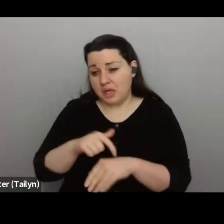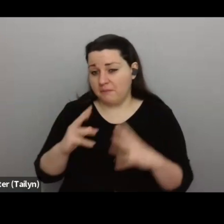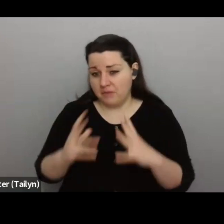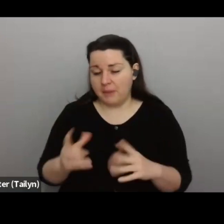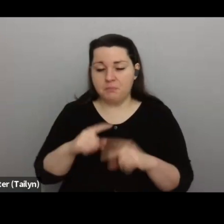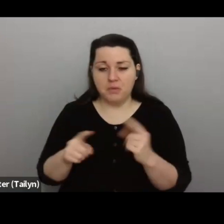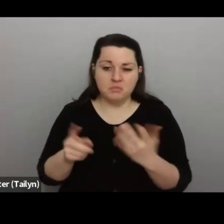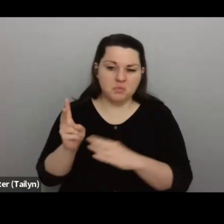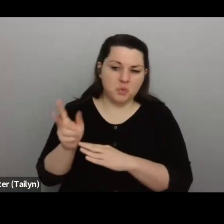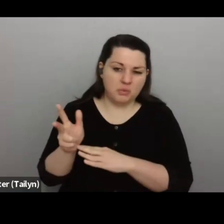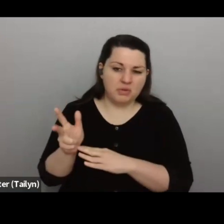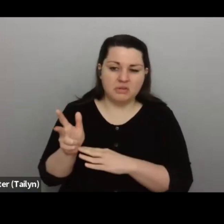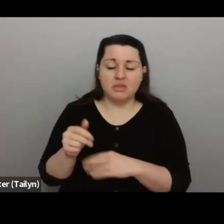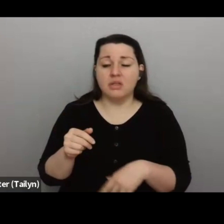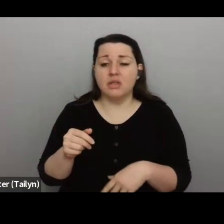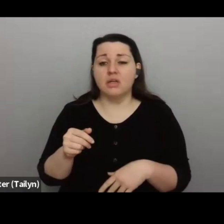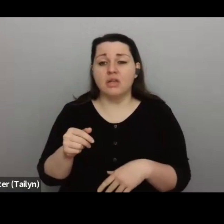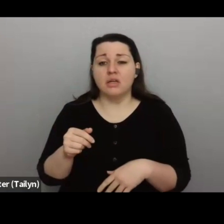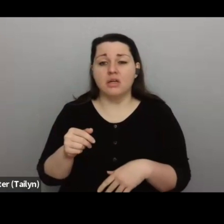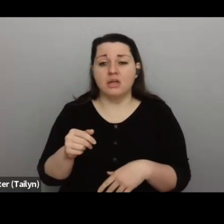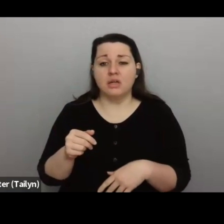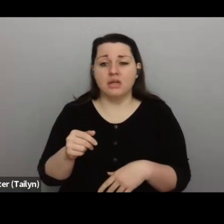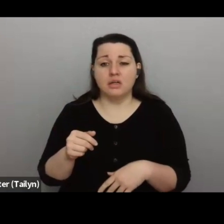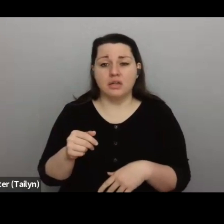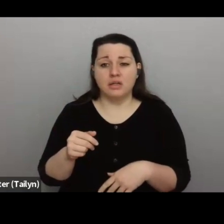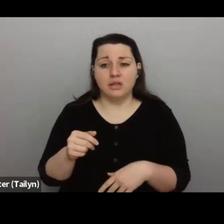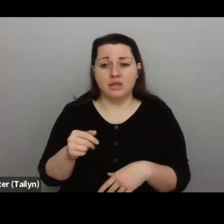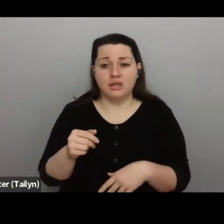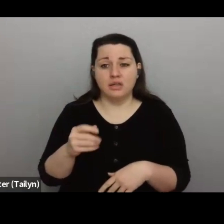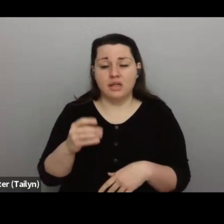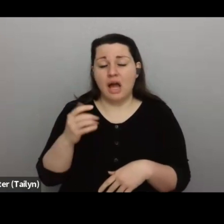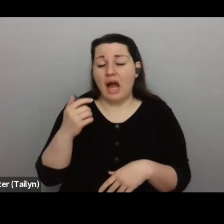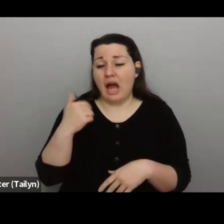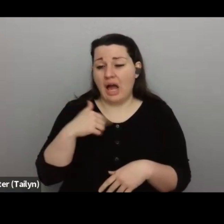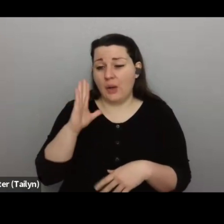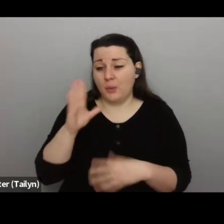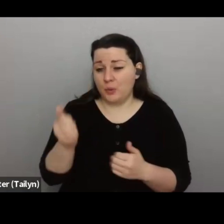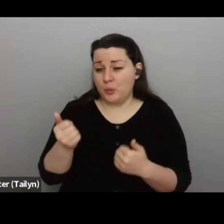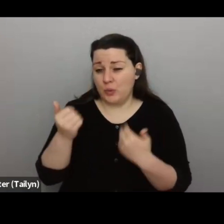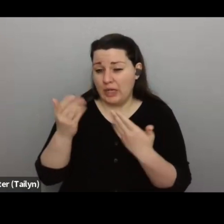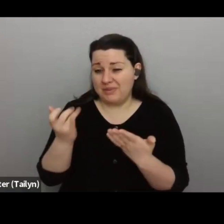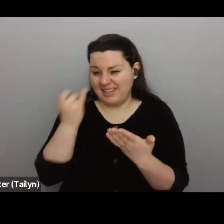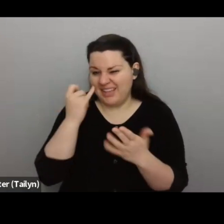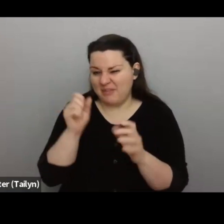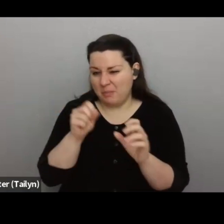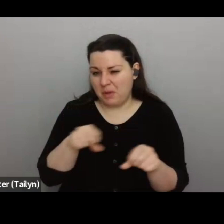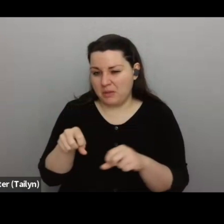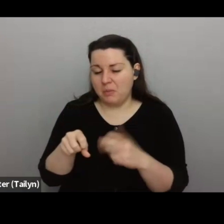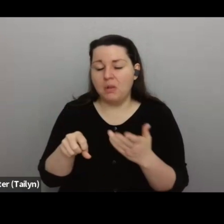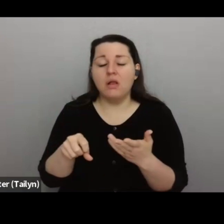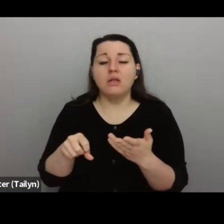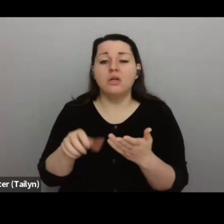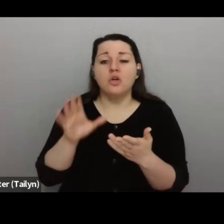But if it's possible for you to do this, one thing I would recommend is being able to put